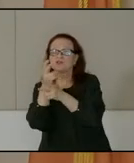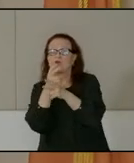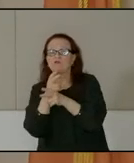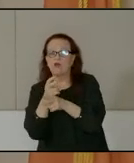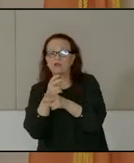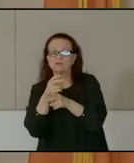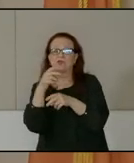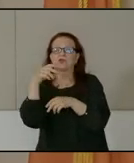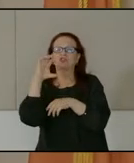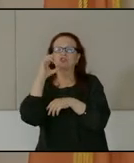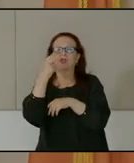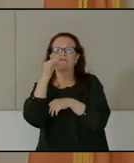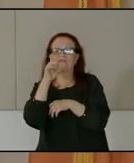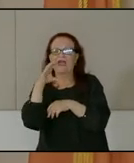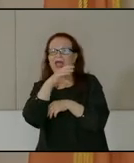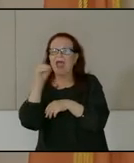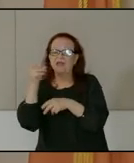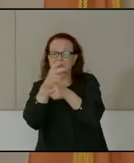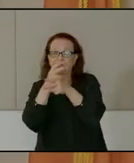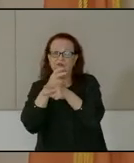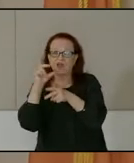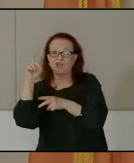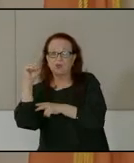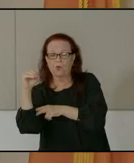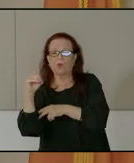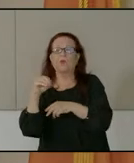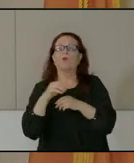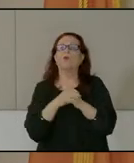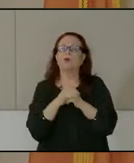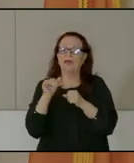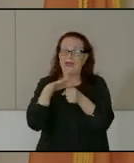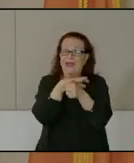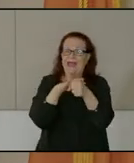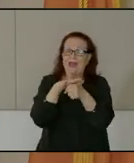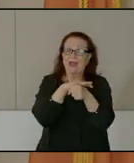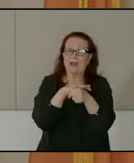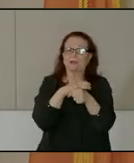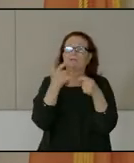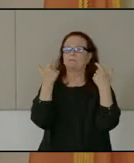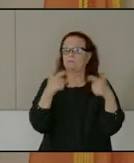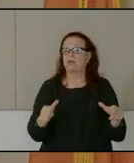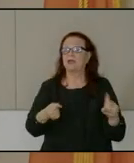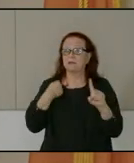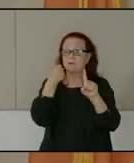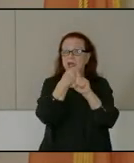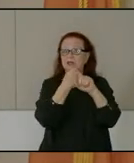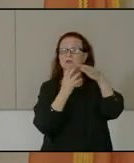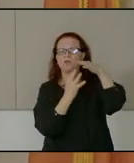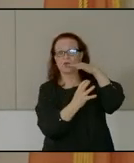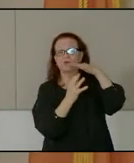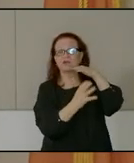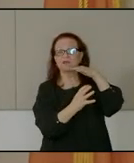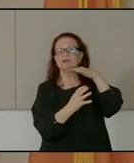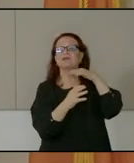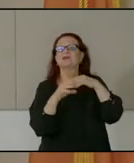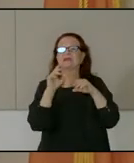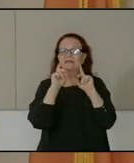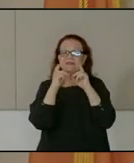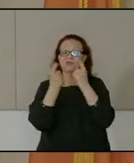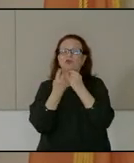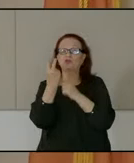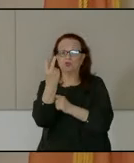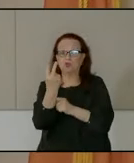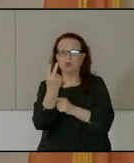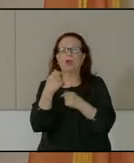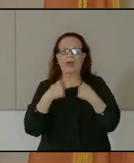Doe, an area of the county that's especially impacted by many needs of immigrants. I know in District 2, the district